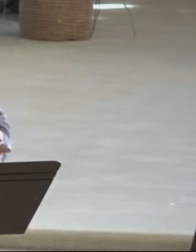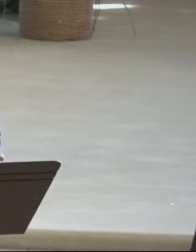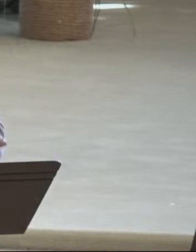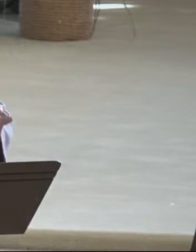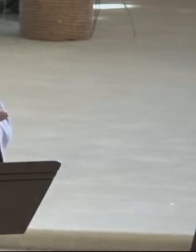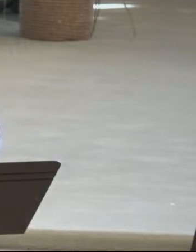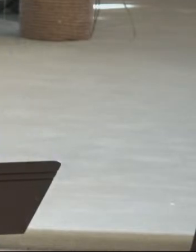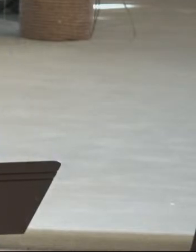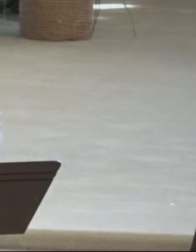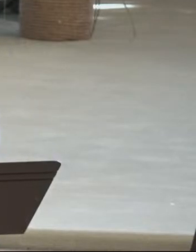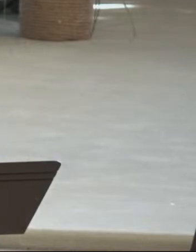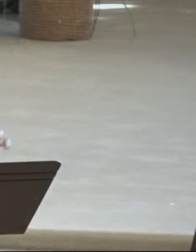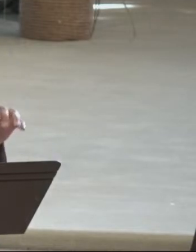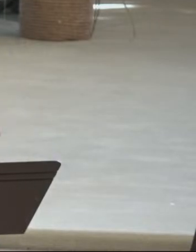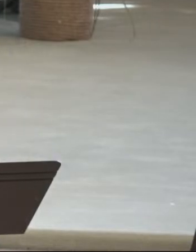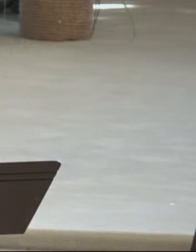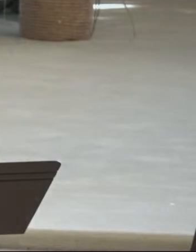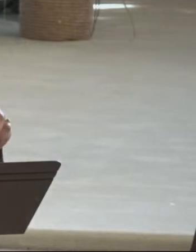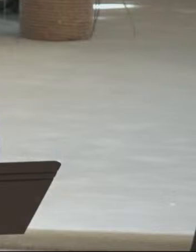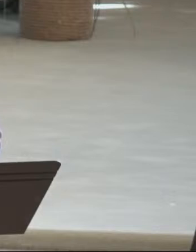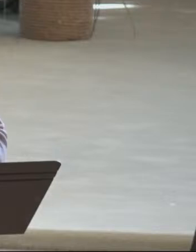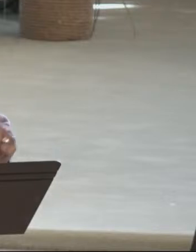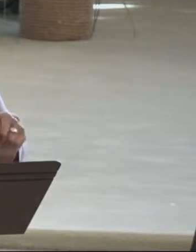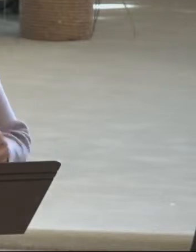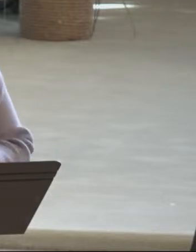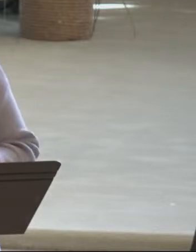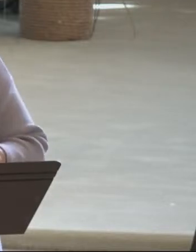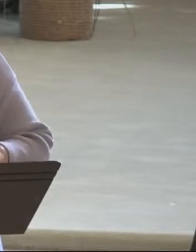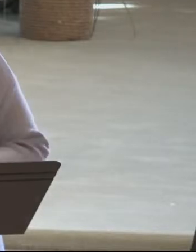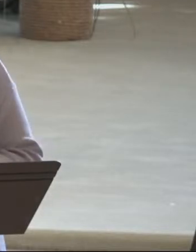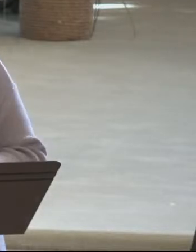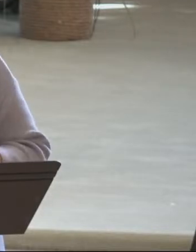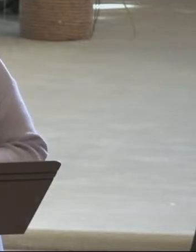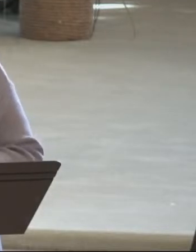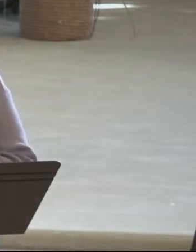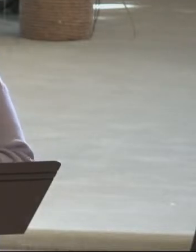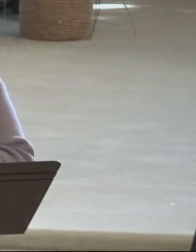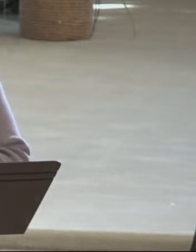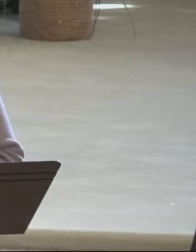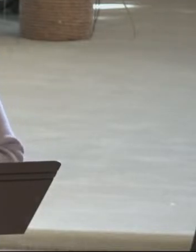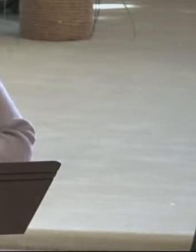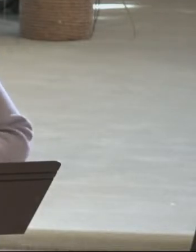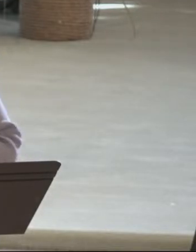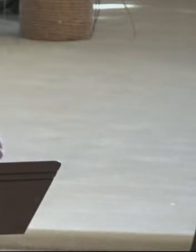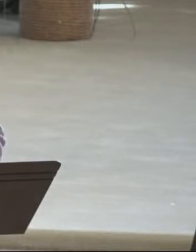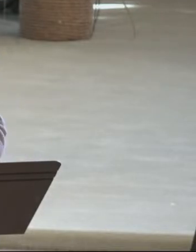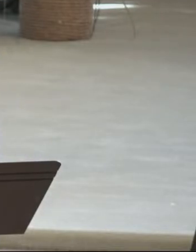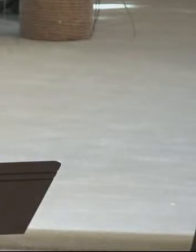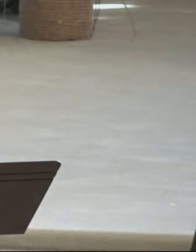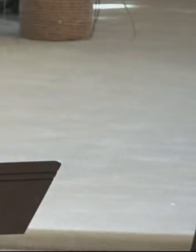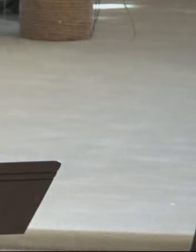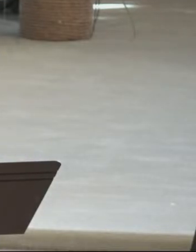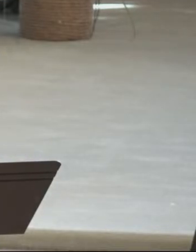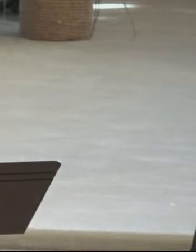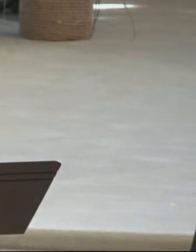It don't mean a thing. All you gotta do is sing.